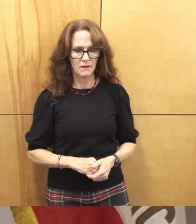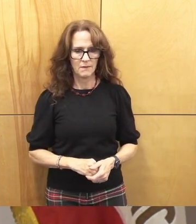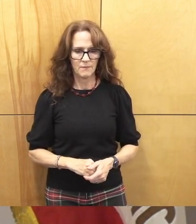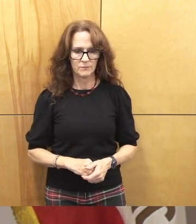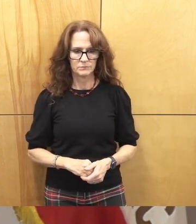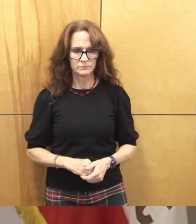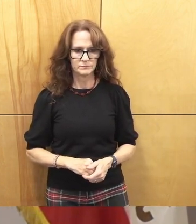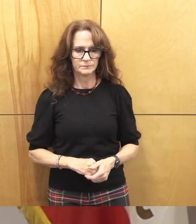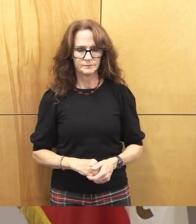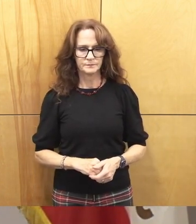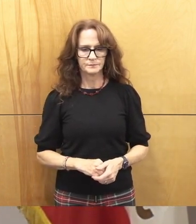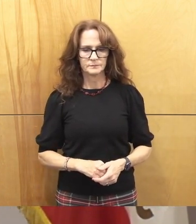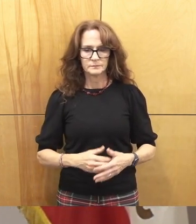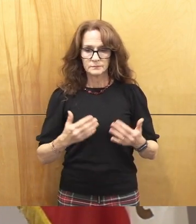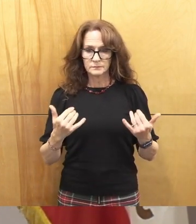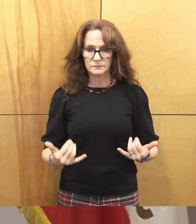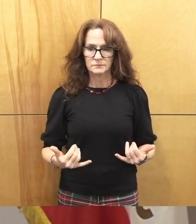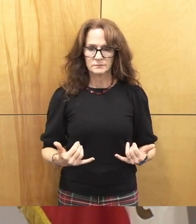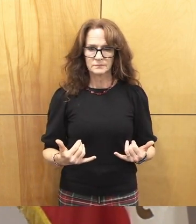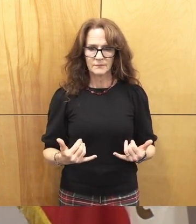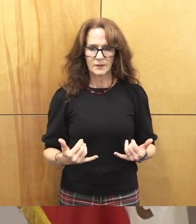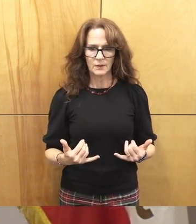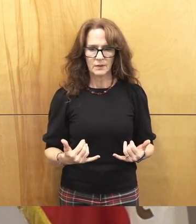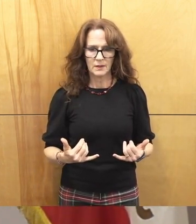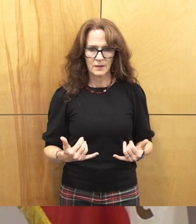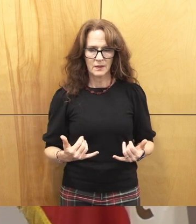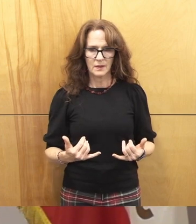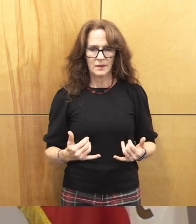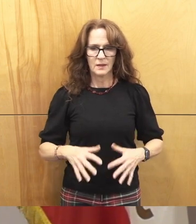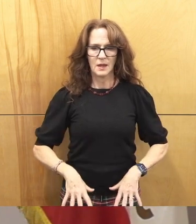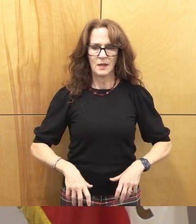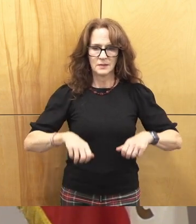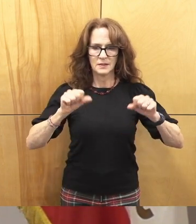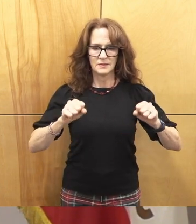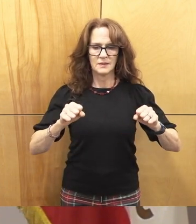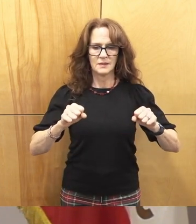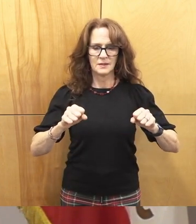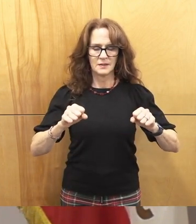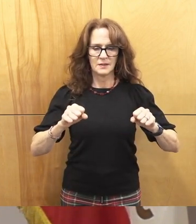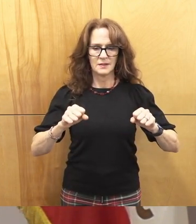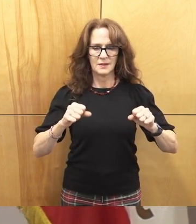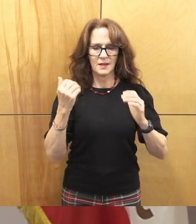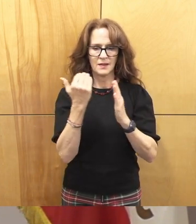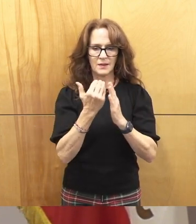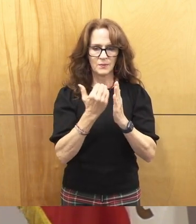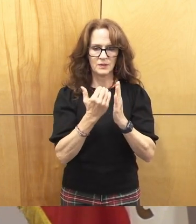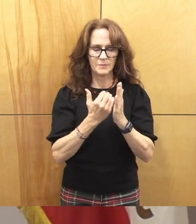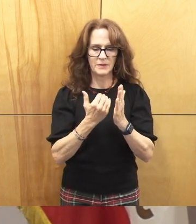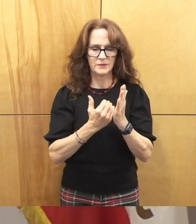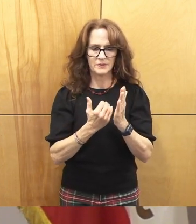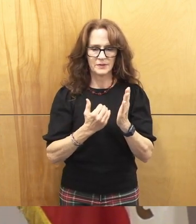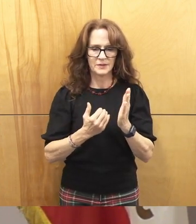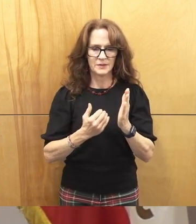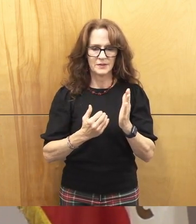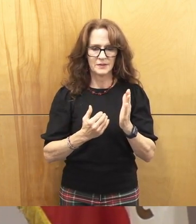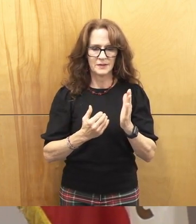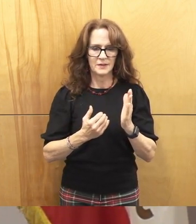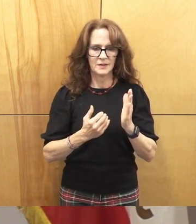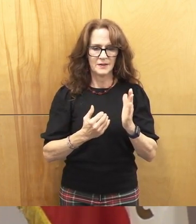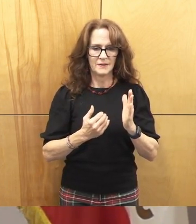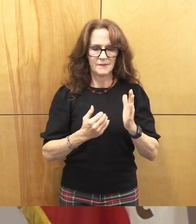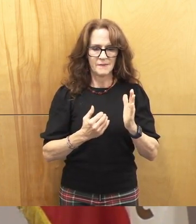So now we are at adoption of the agenda. Yumi, I believe